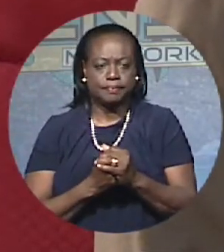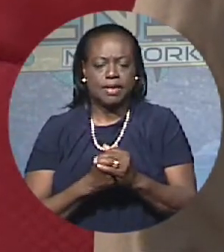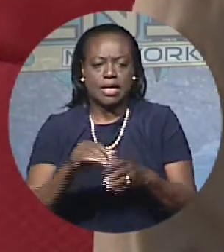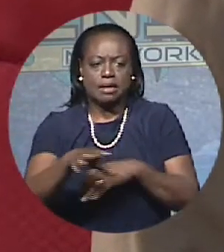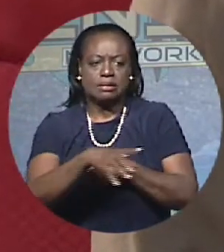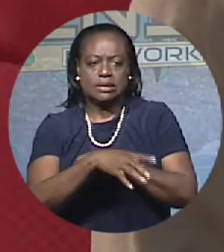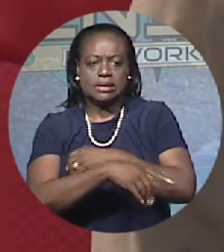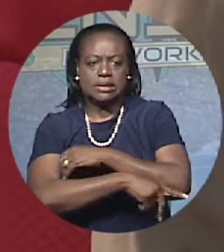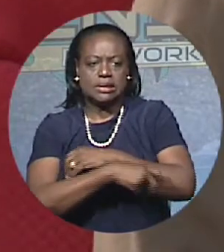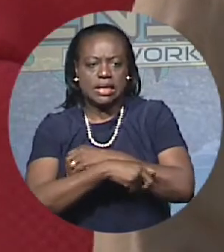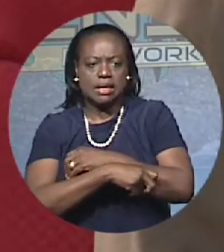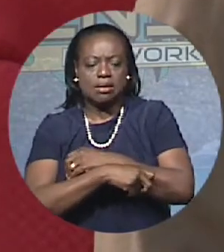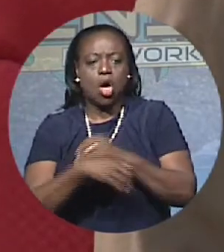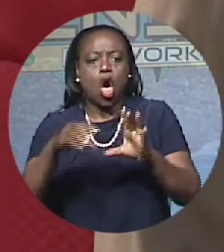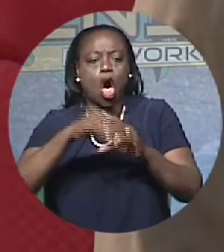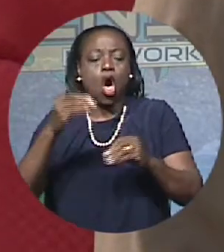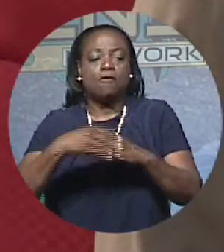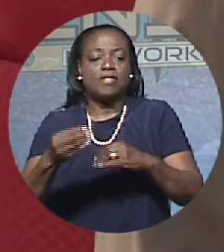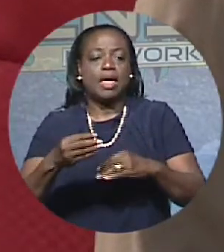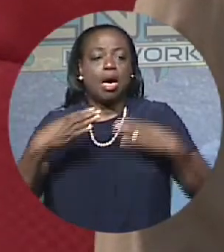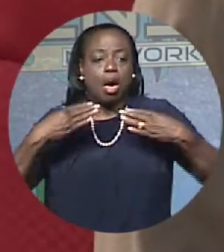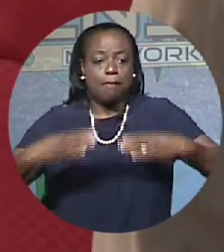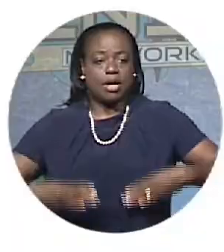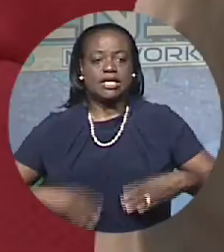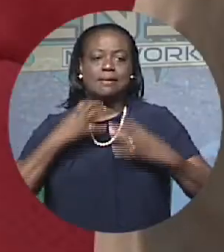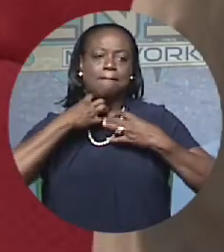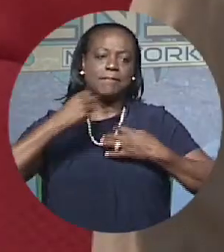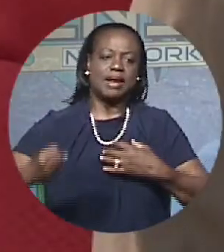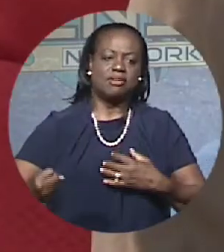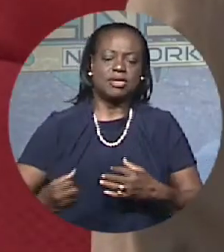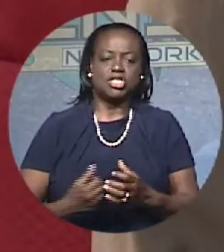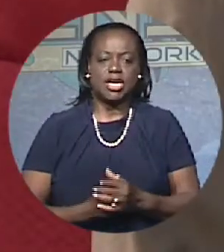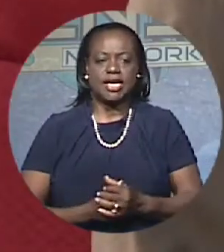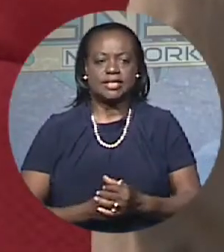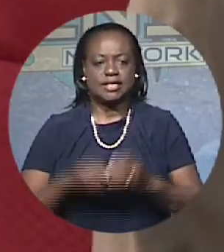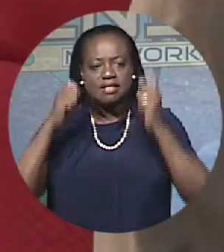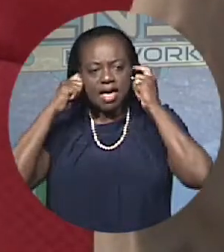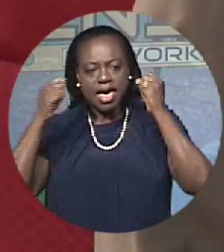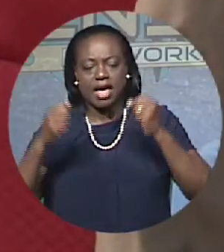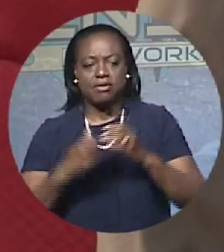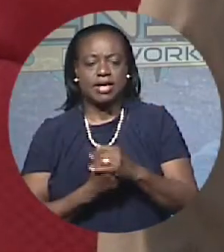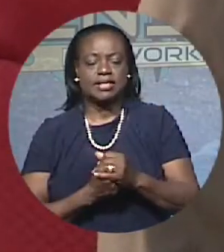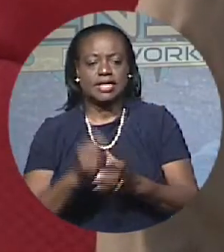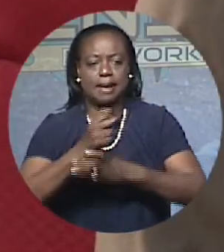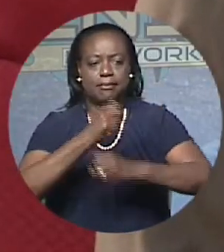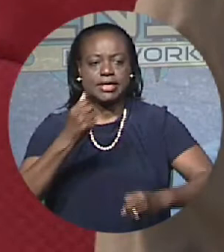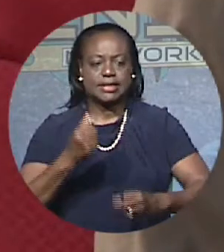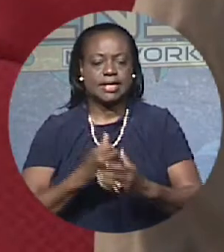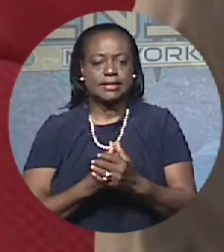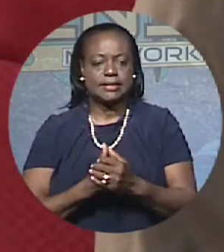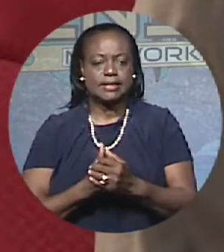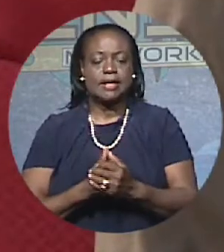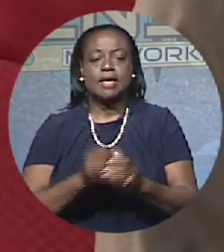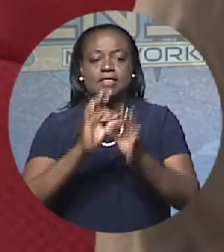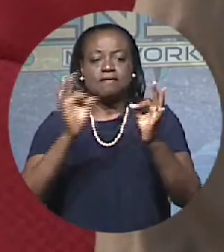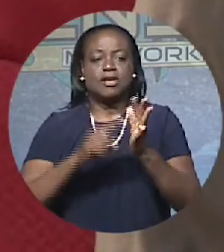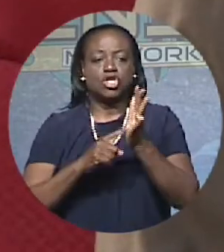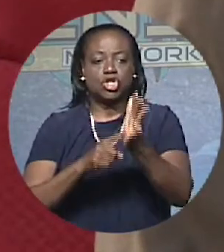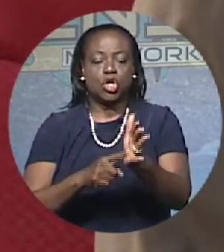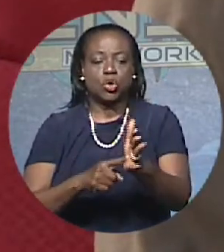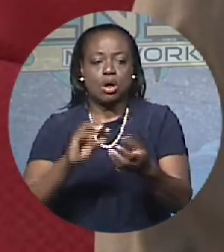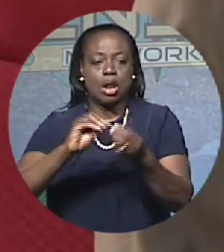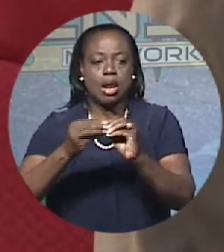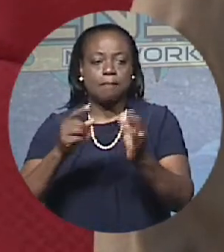stolen off their very bodies as they wear them. And the figures that I showed in the House of Assembly